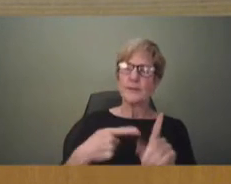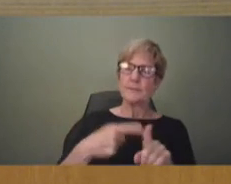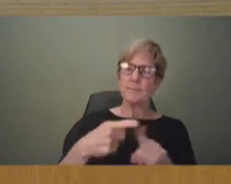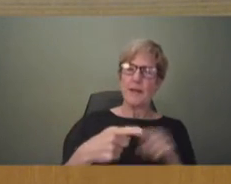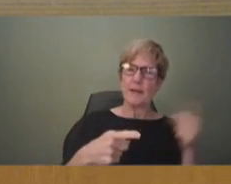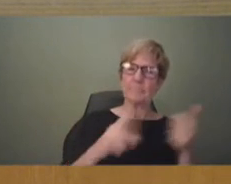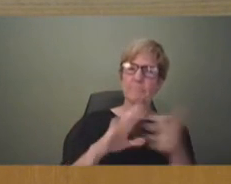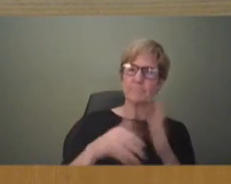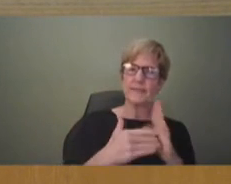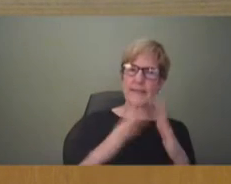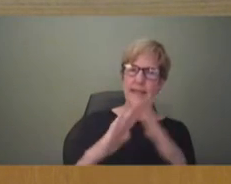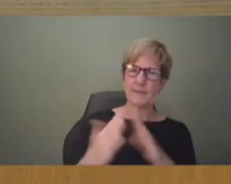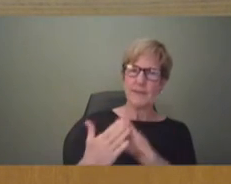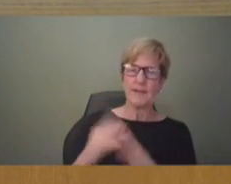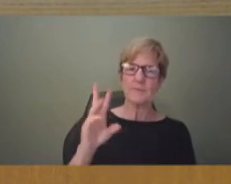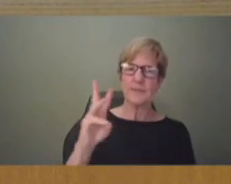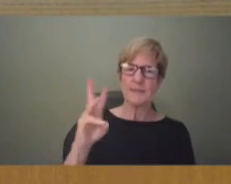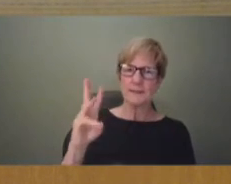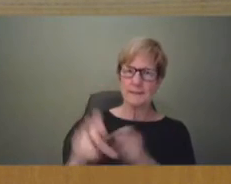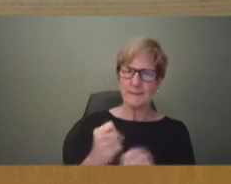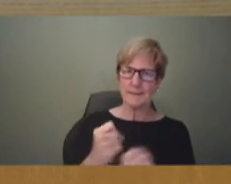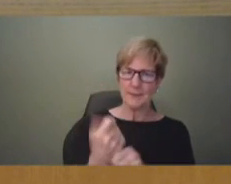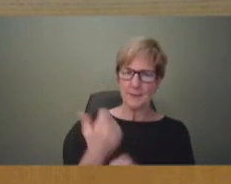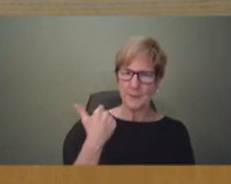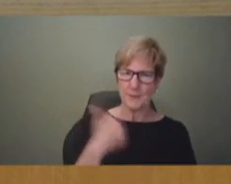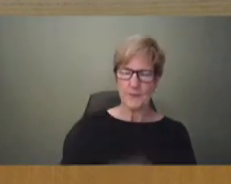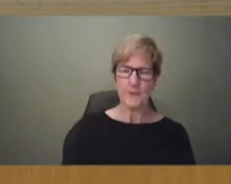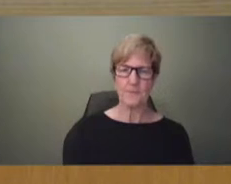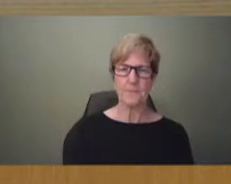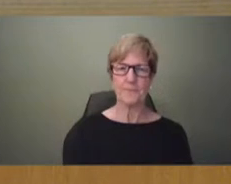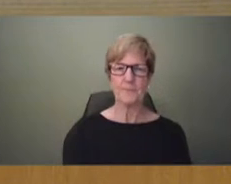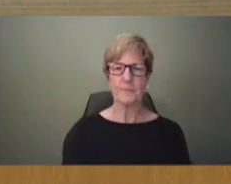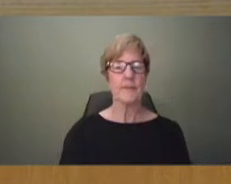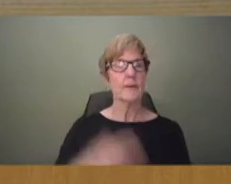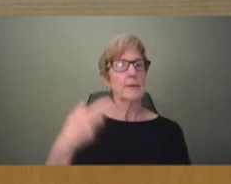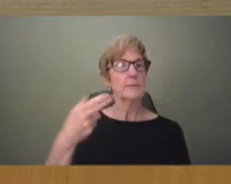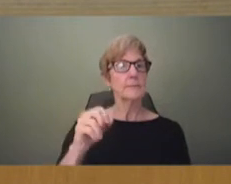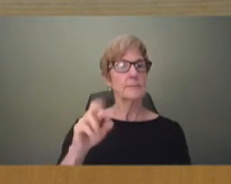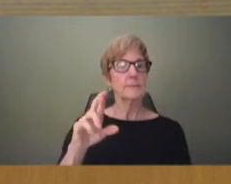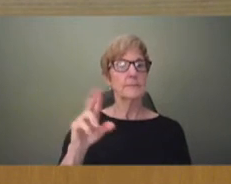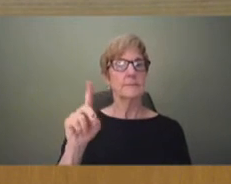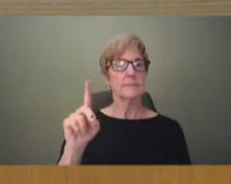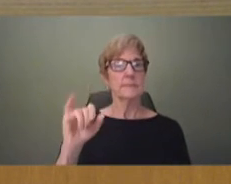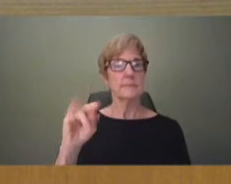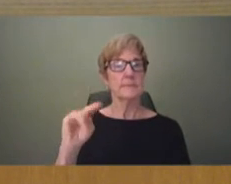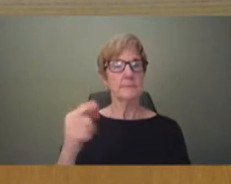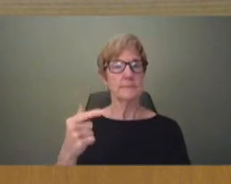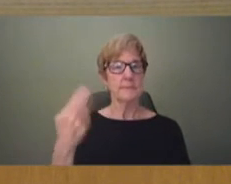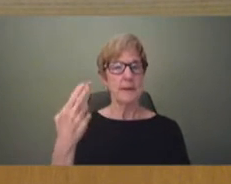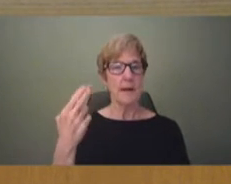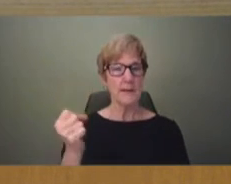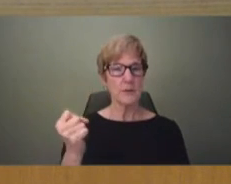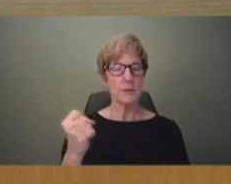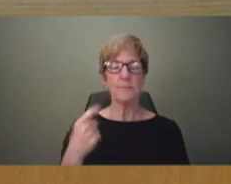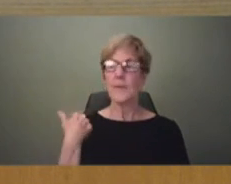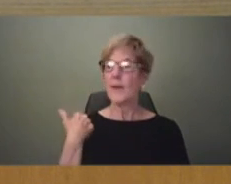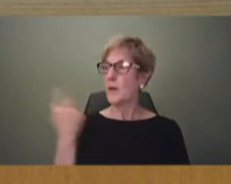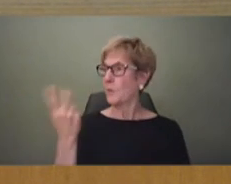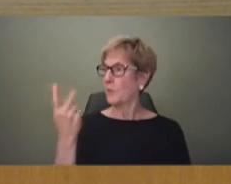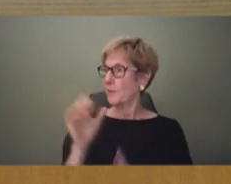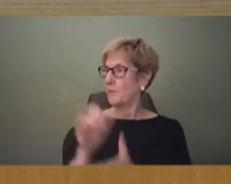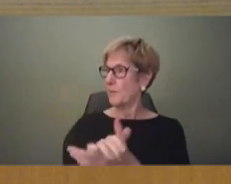66 years ago he attended Harding High School we have been married for almost